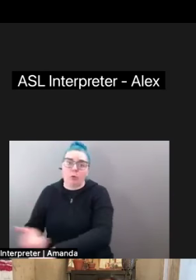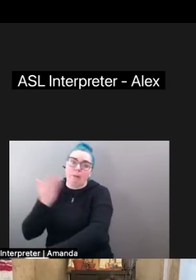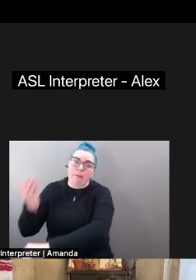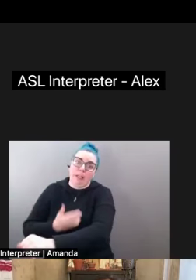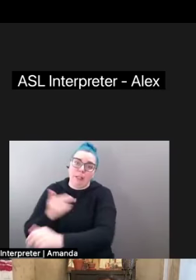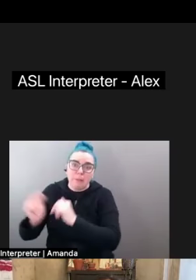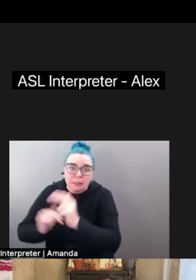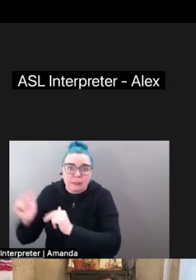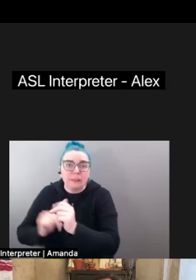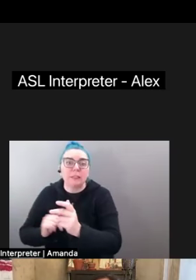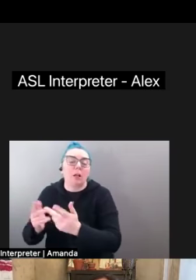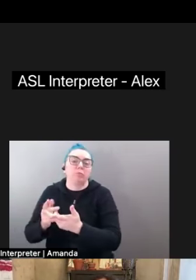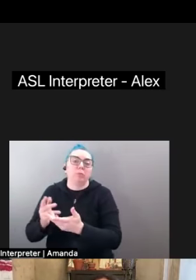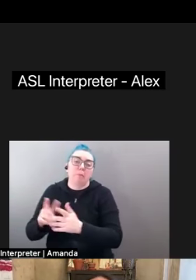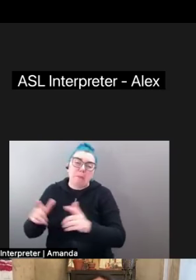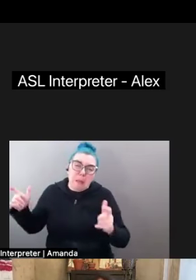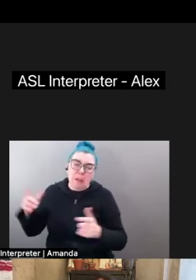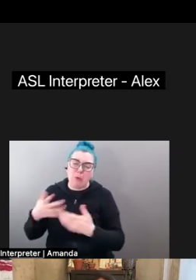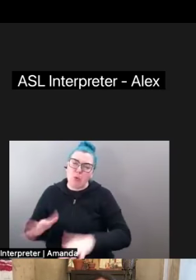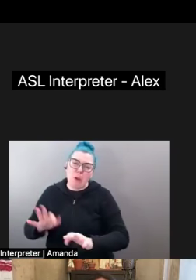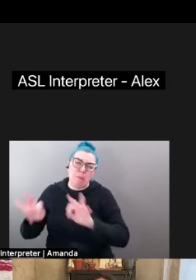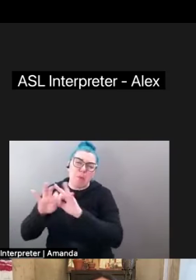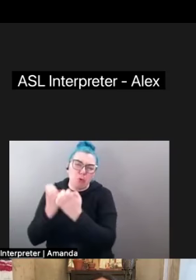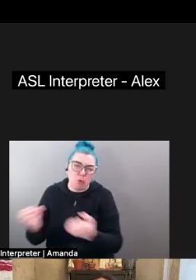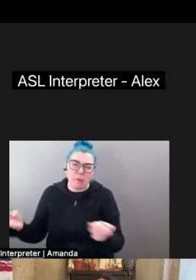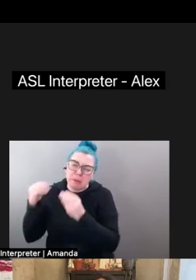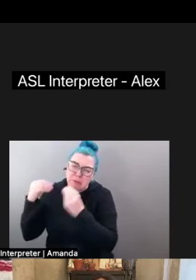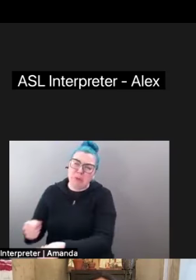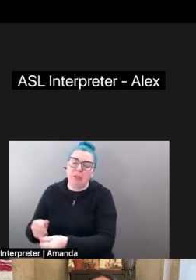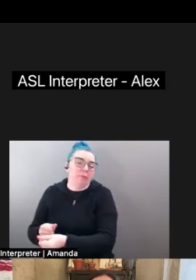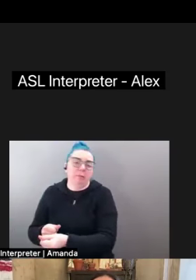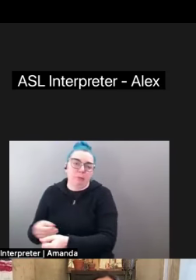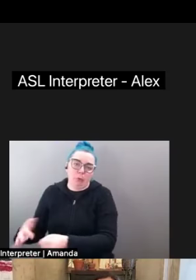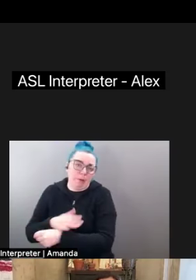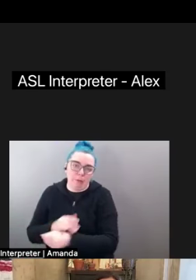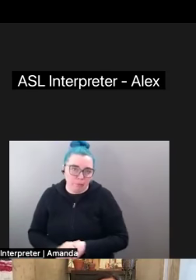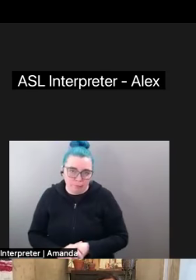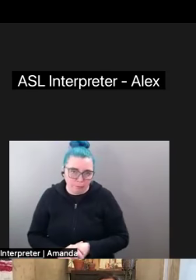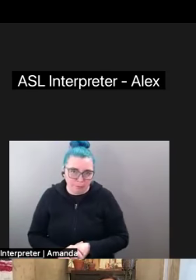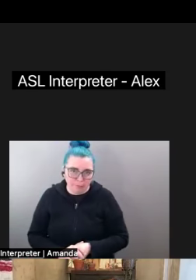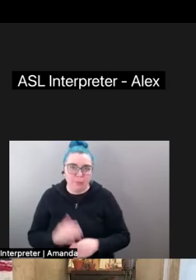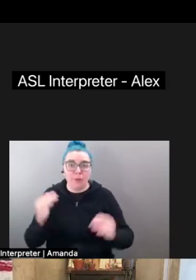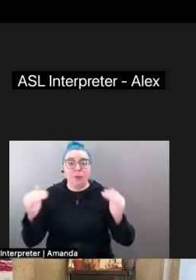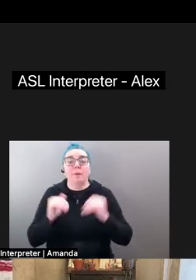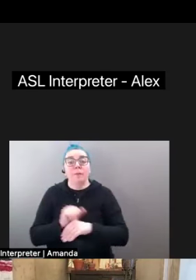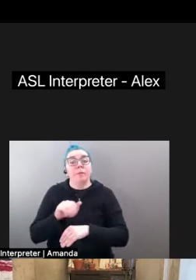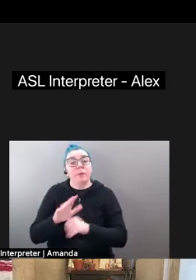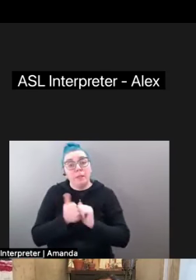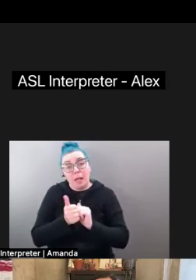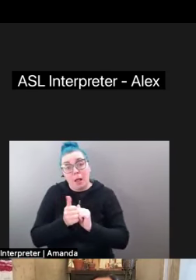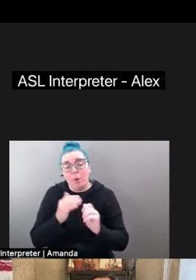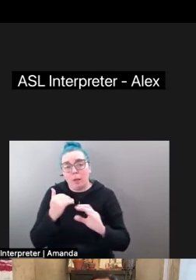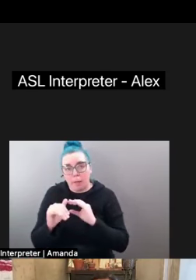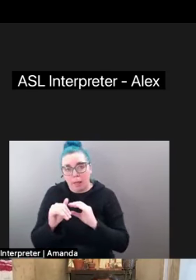The submission process is that you have to submit your application via email. All of the documents should be attached in one